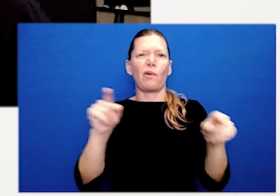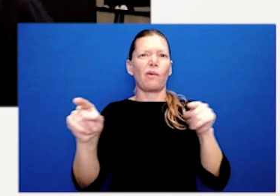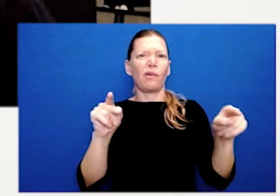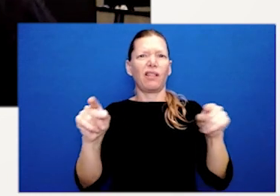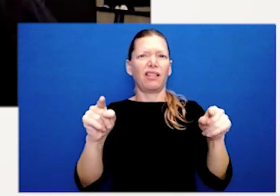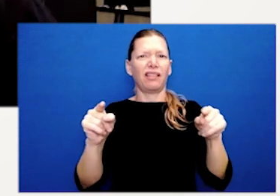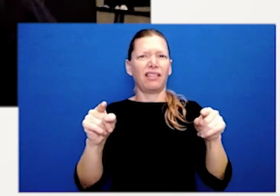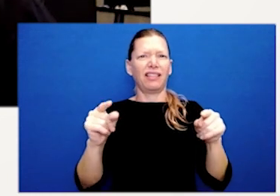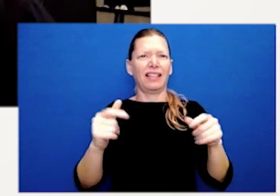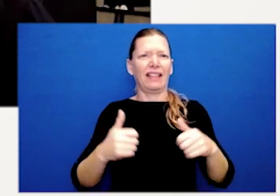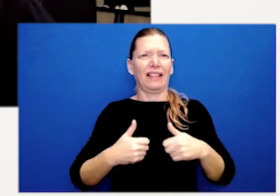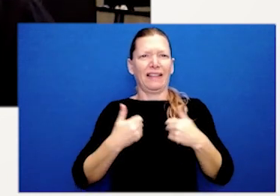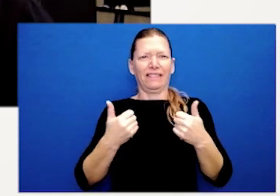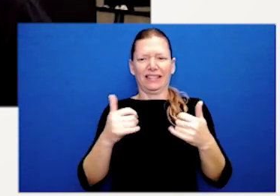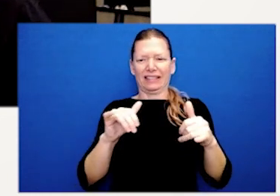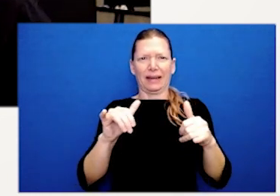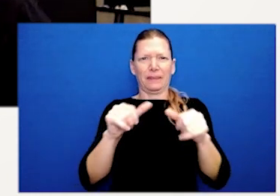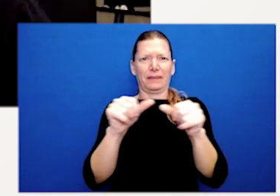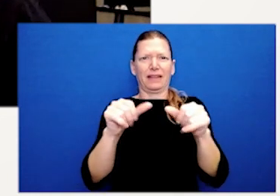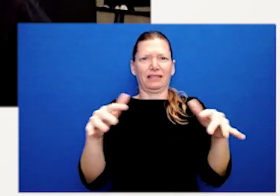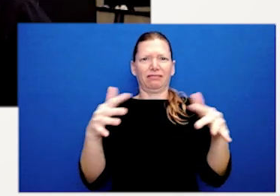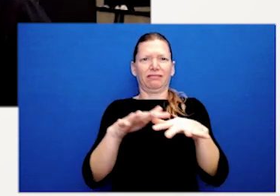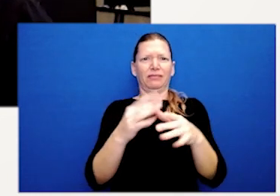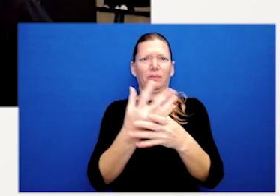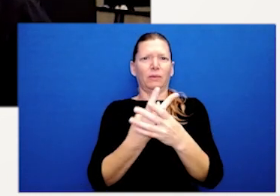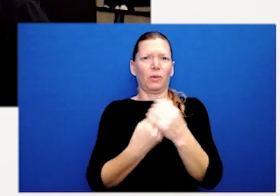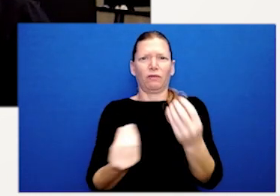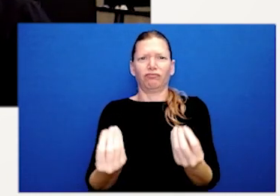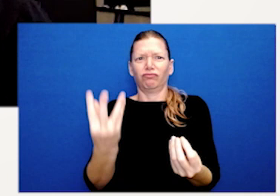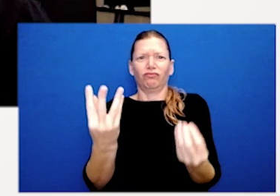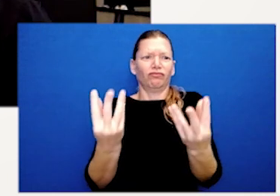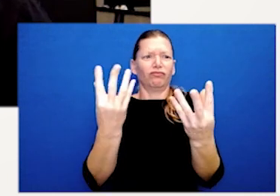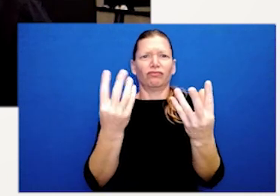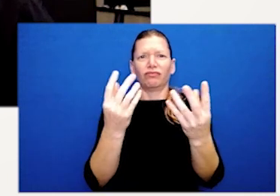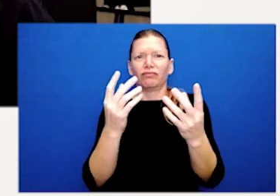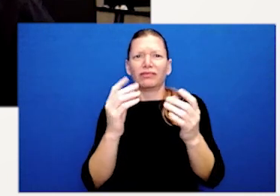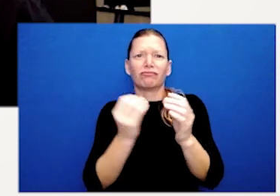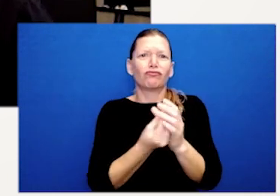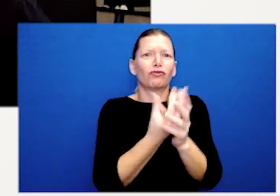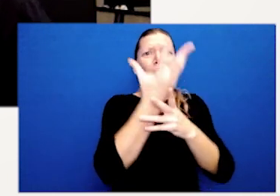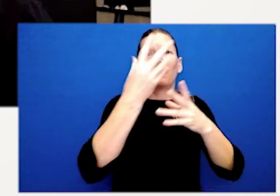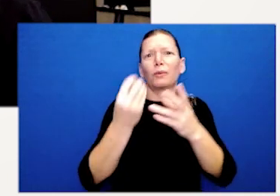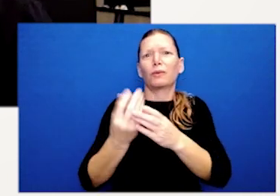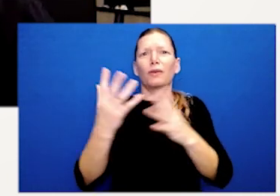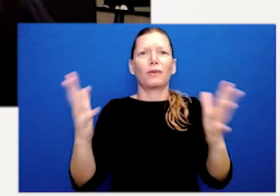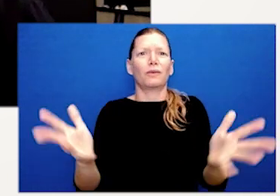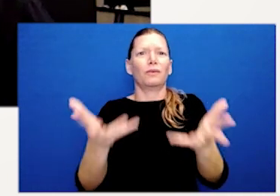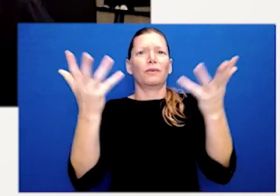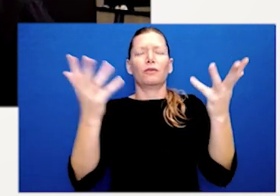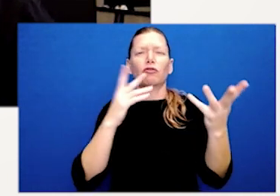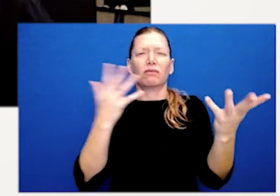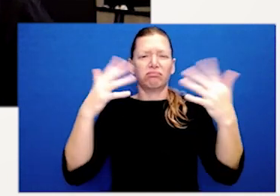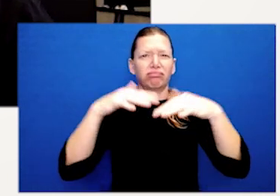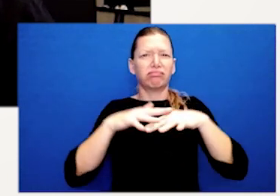don't know how, like both of those things that live in the same place. And so they both sprout, you know,